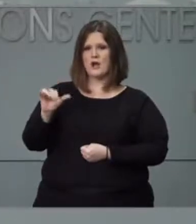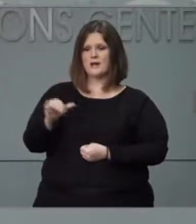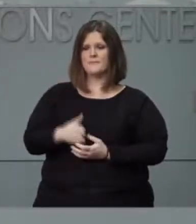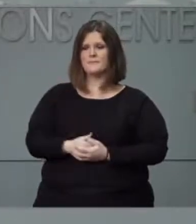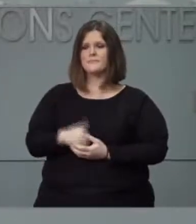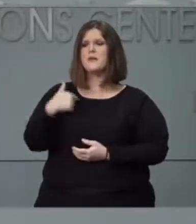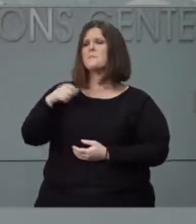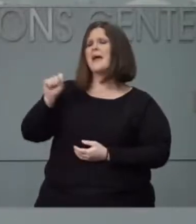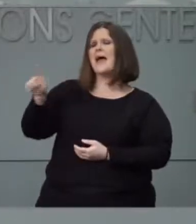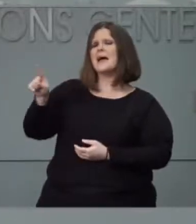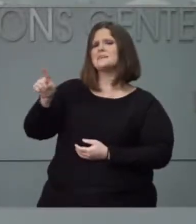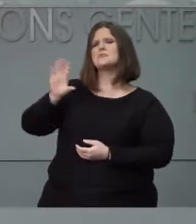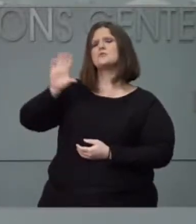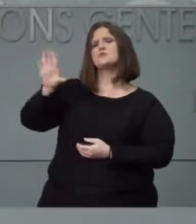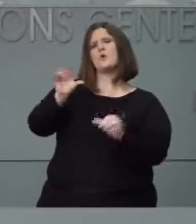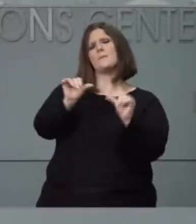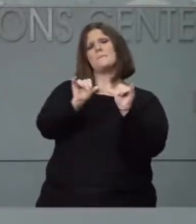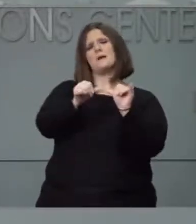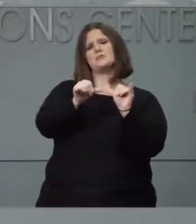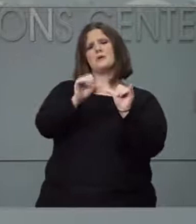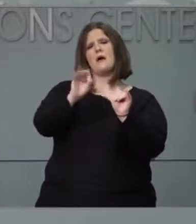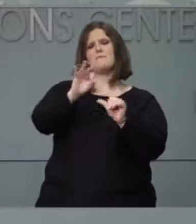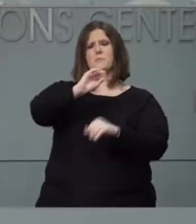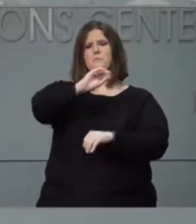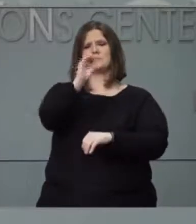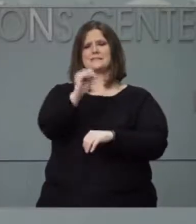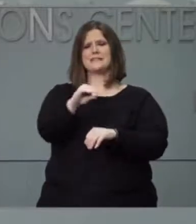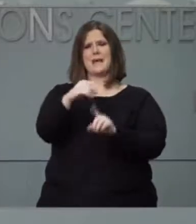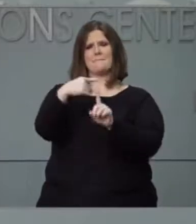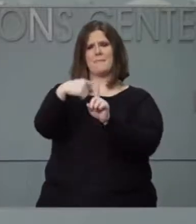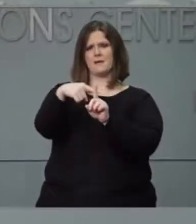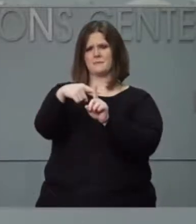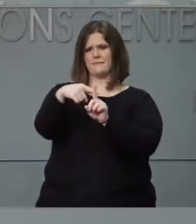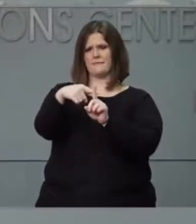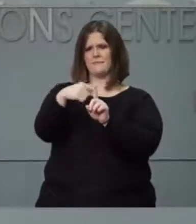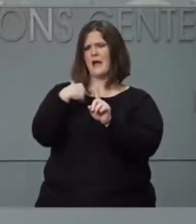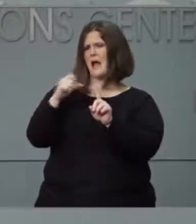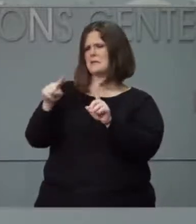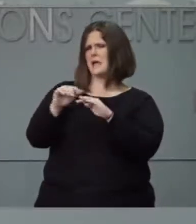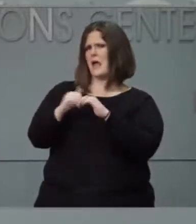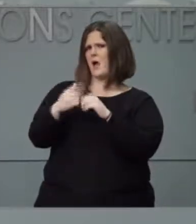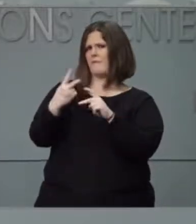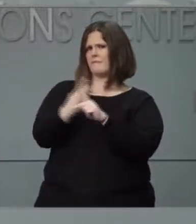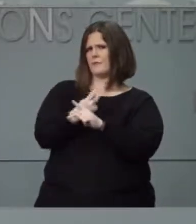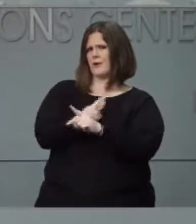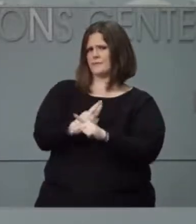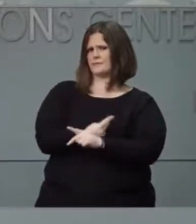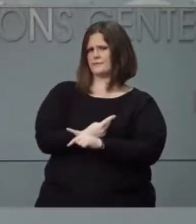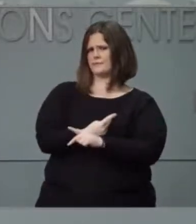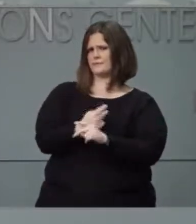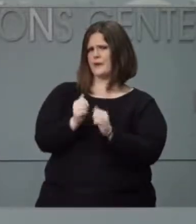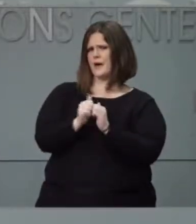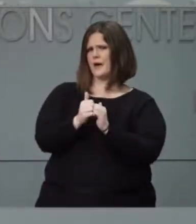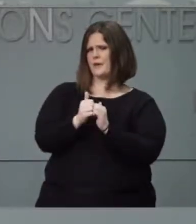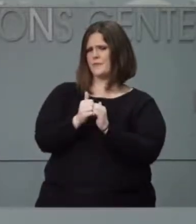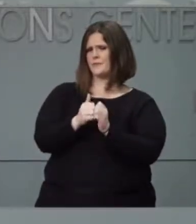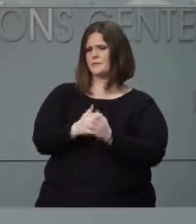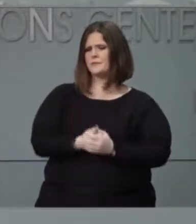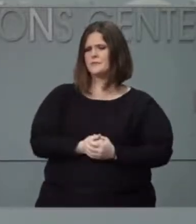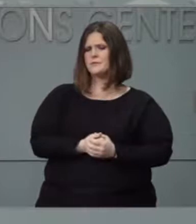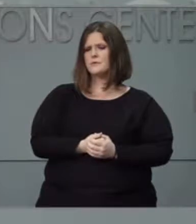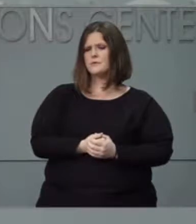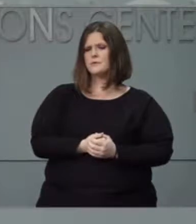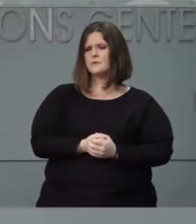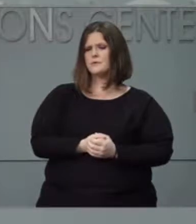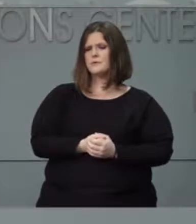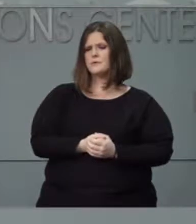percent positive metric. I've had questions from viewers about the way it's calculated and the specific numbers that go into it not being